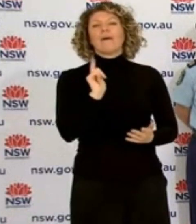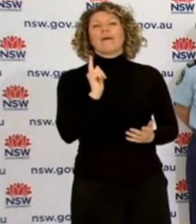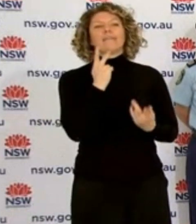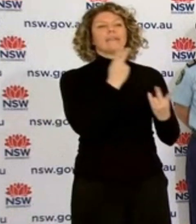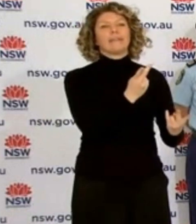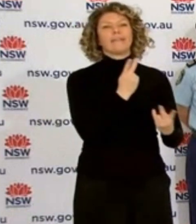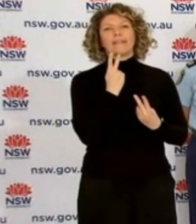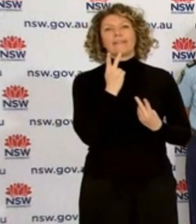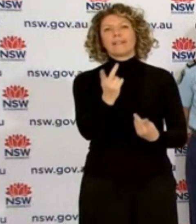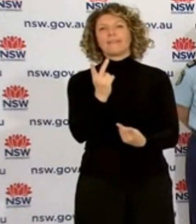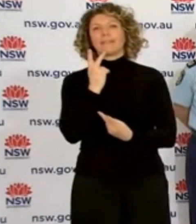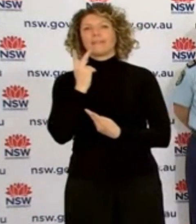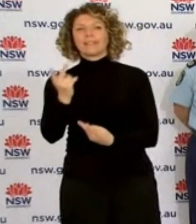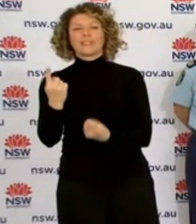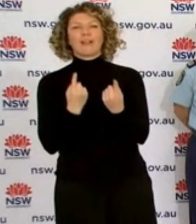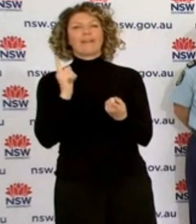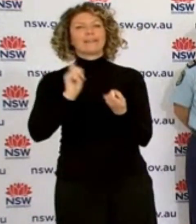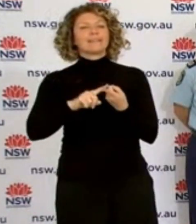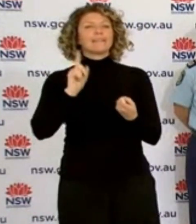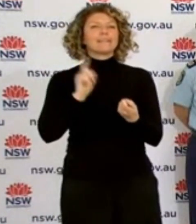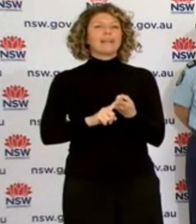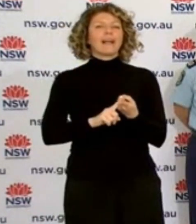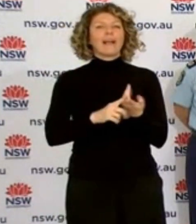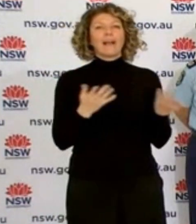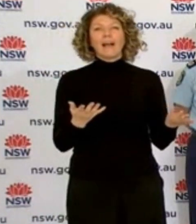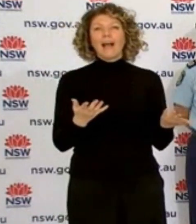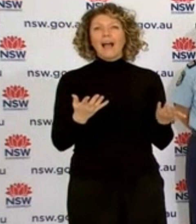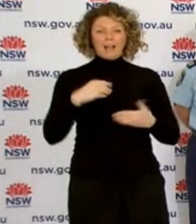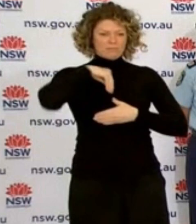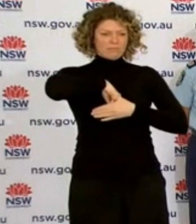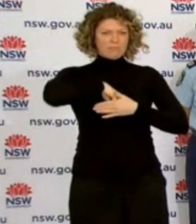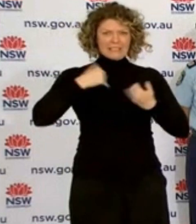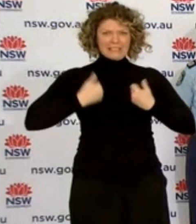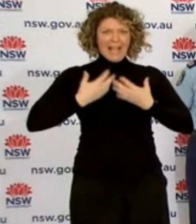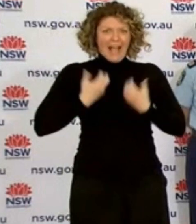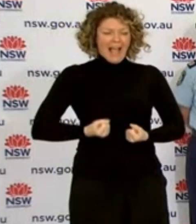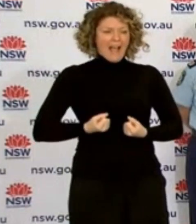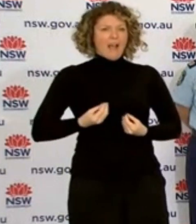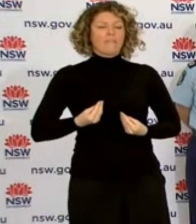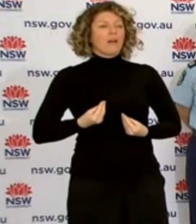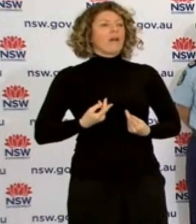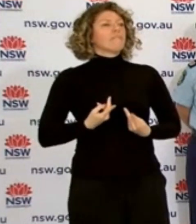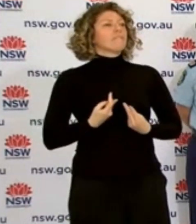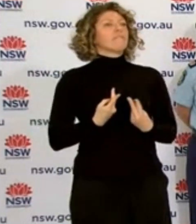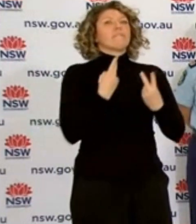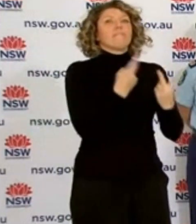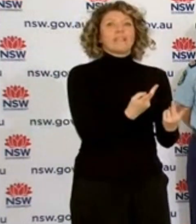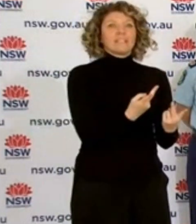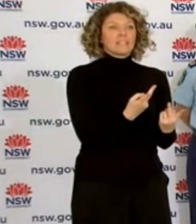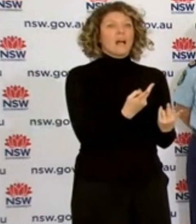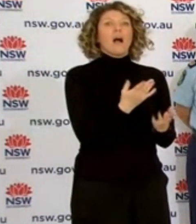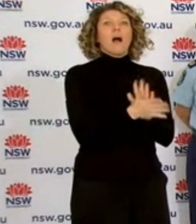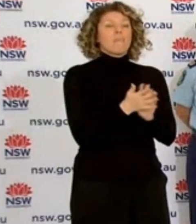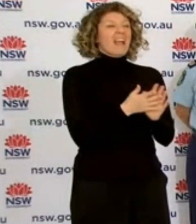workplace transmissions are set off. And because the burden of disease is so high in the communities, people are providing